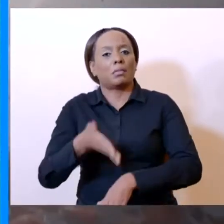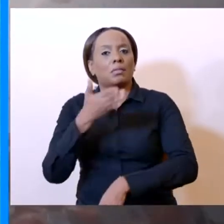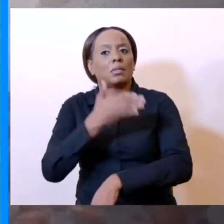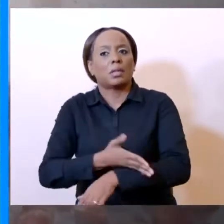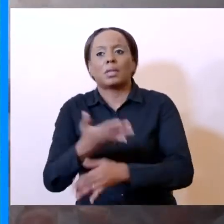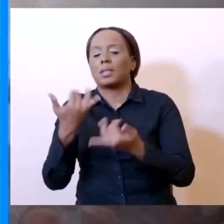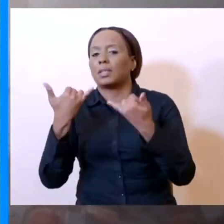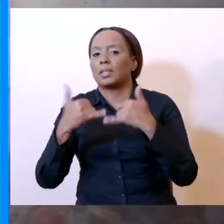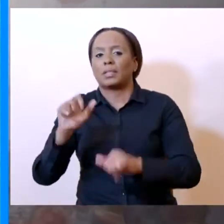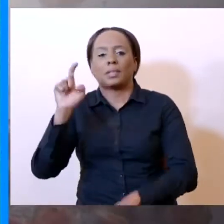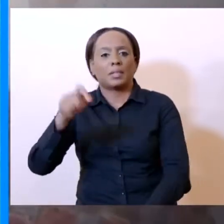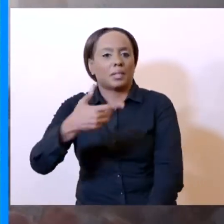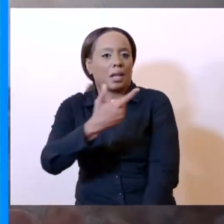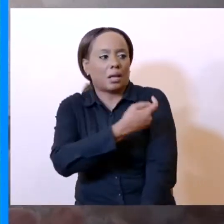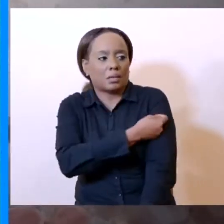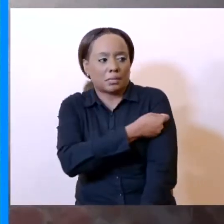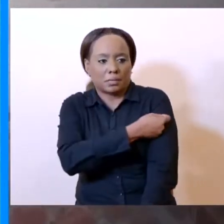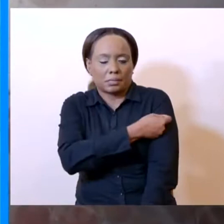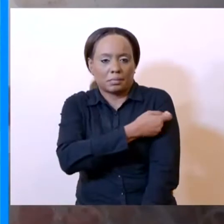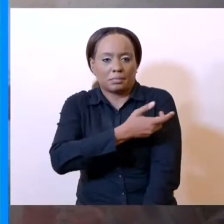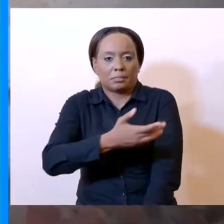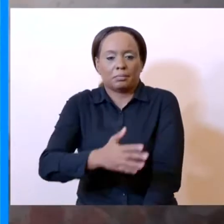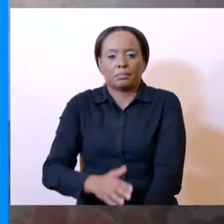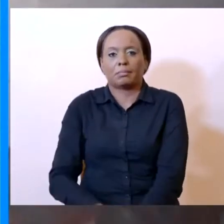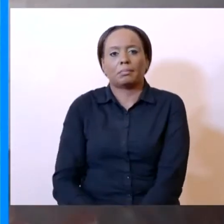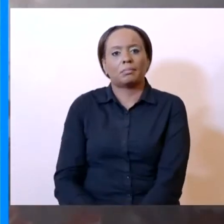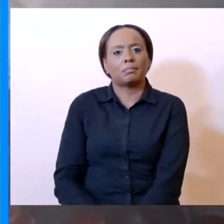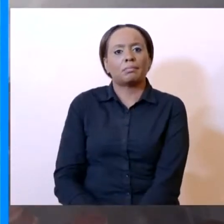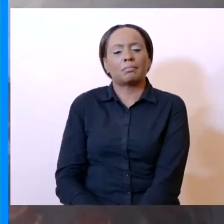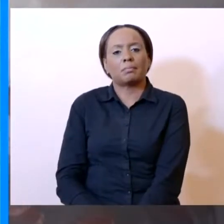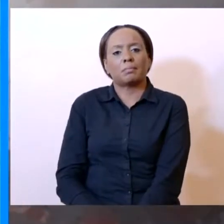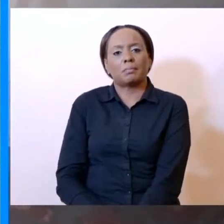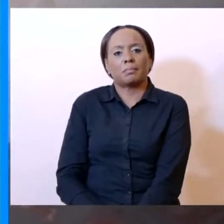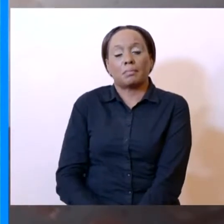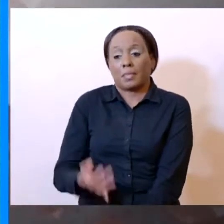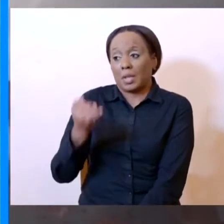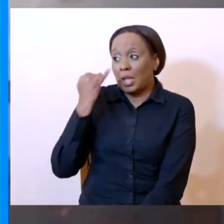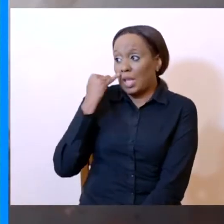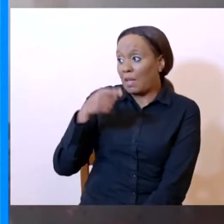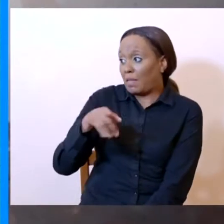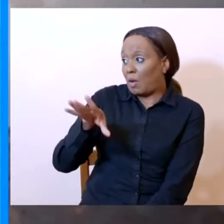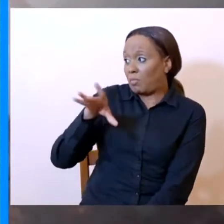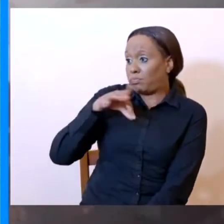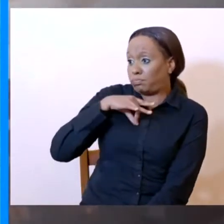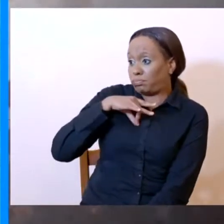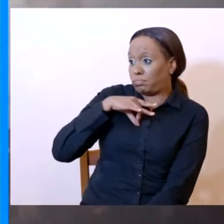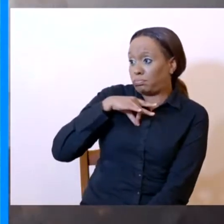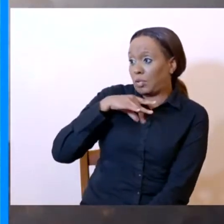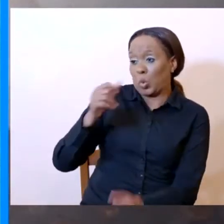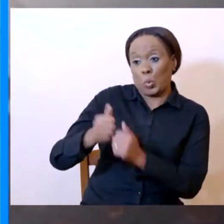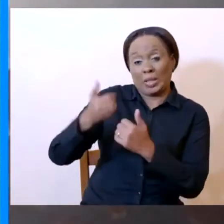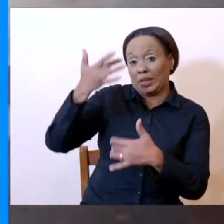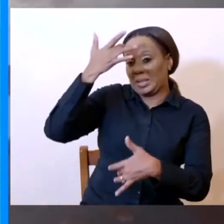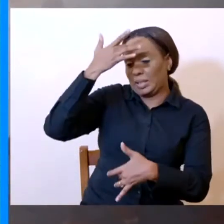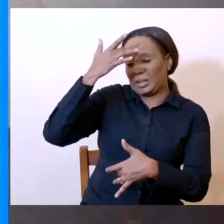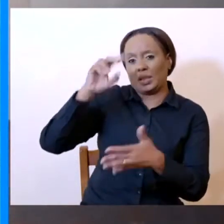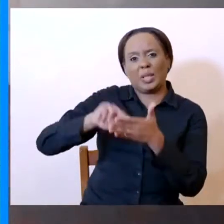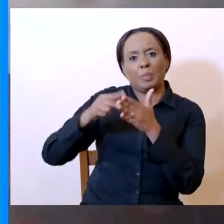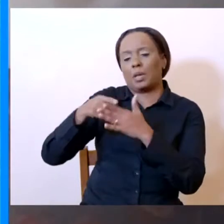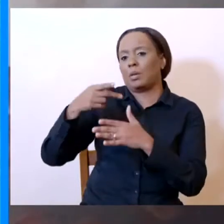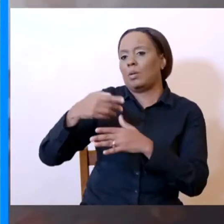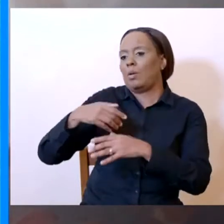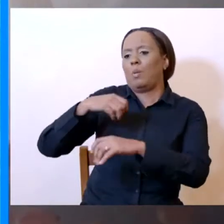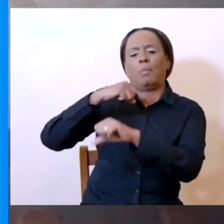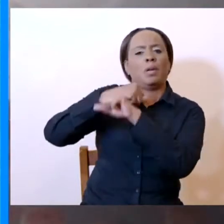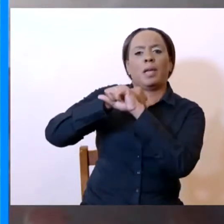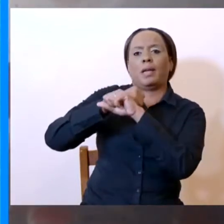the vaccine. There is no evidence that the immunity from having had this disease is protective enough to even stop you